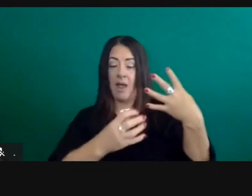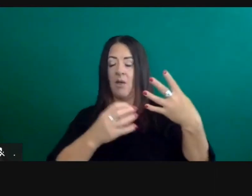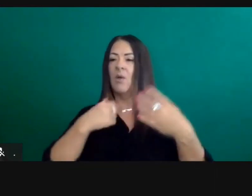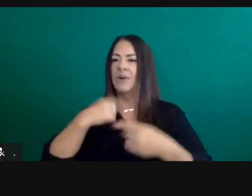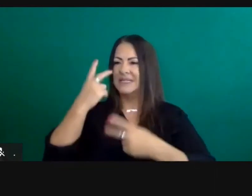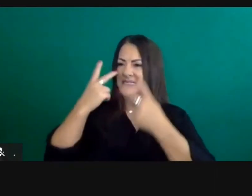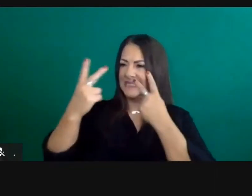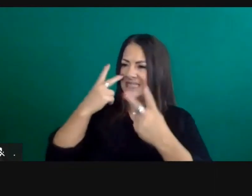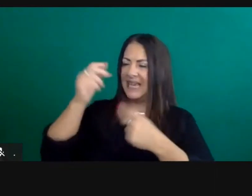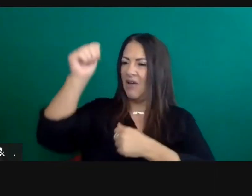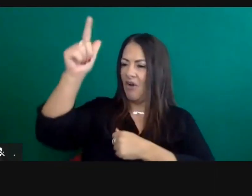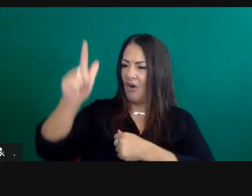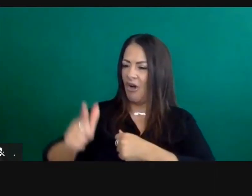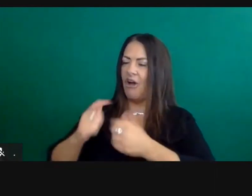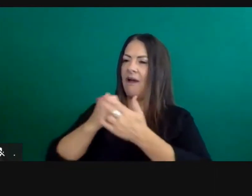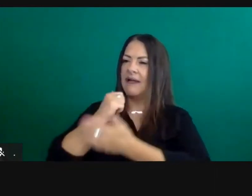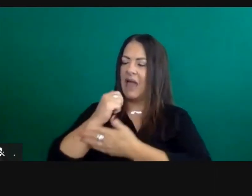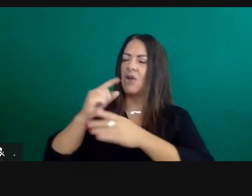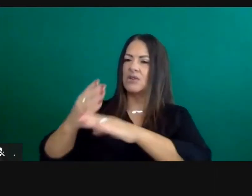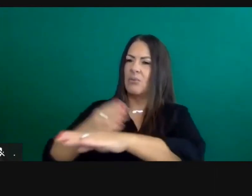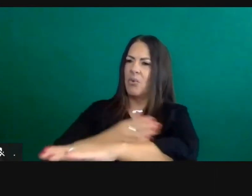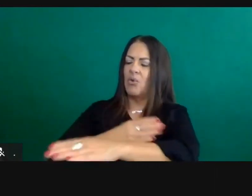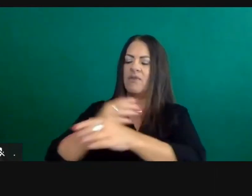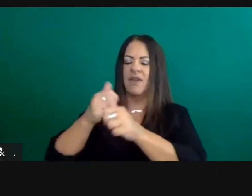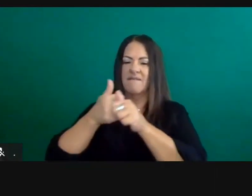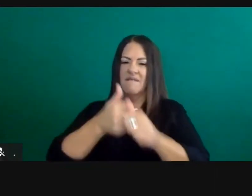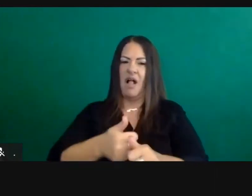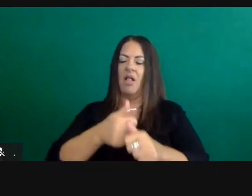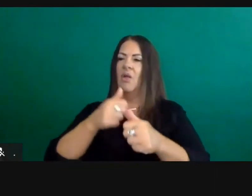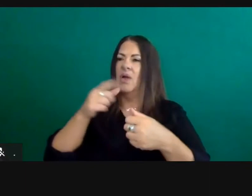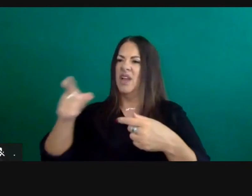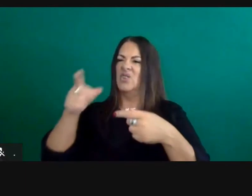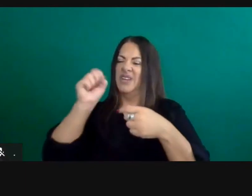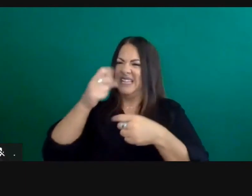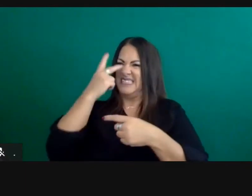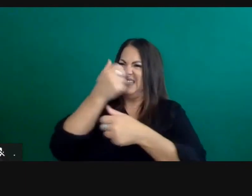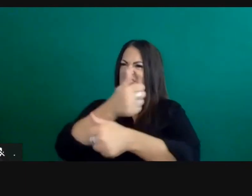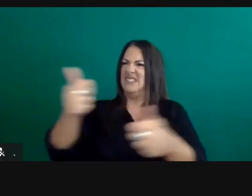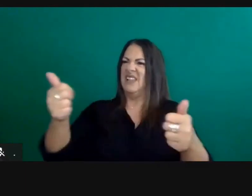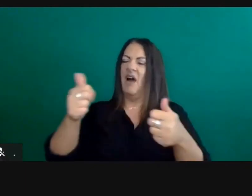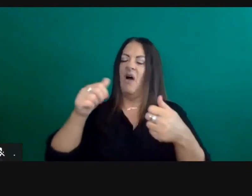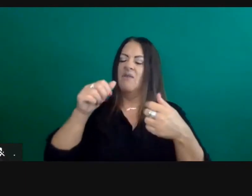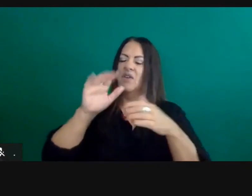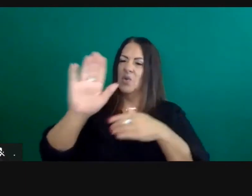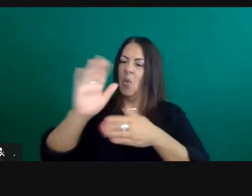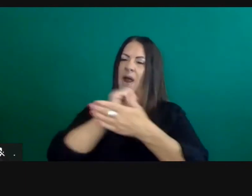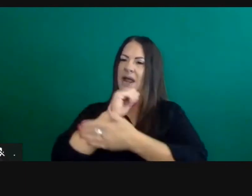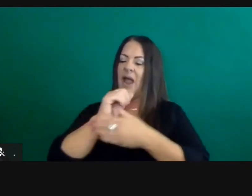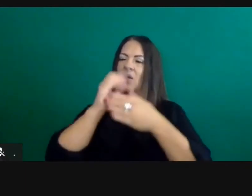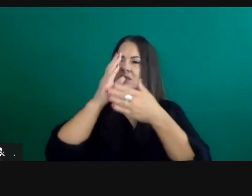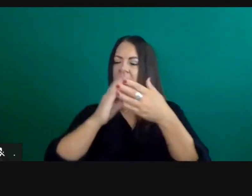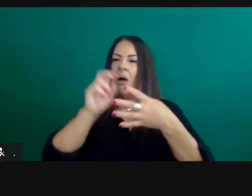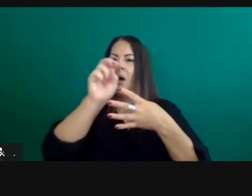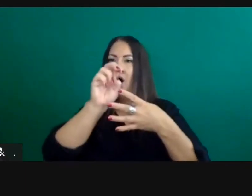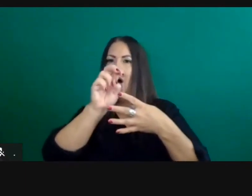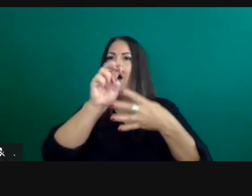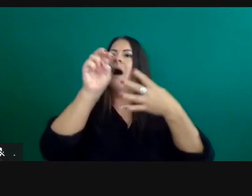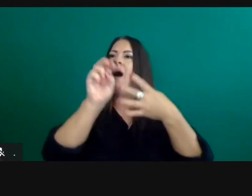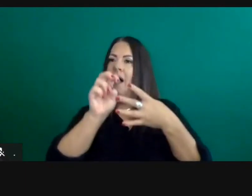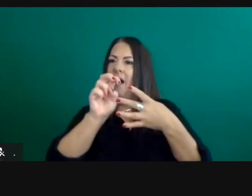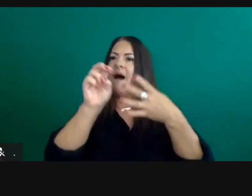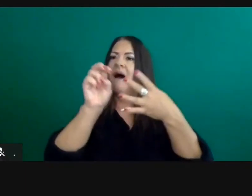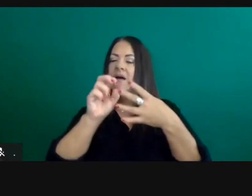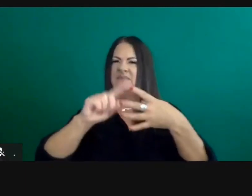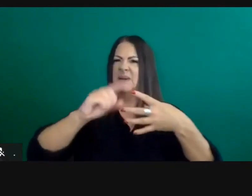counties not just from purple to orange, but purple to red, but red to orange, and orange to yellow